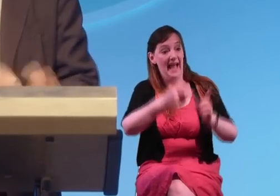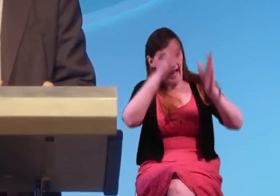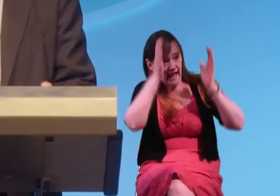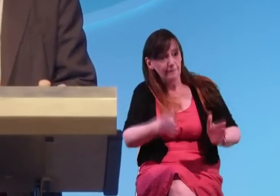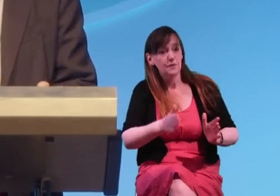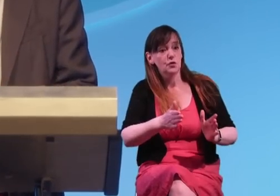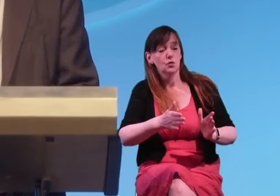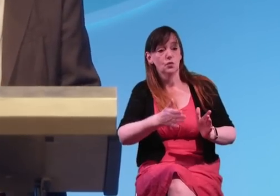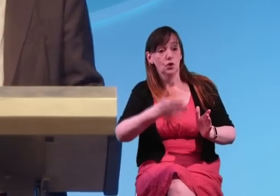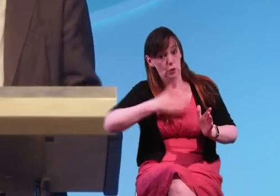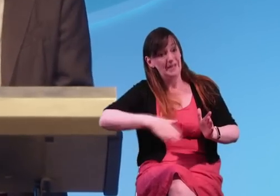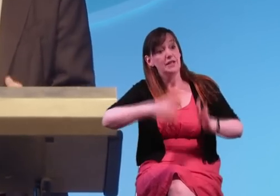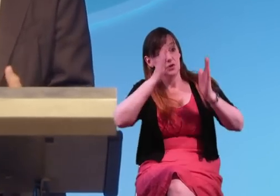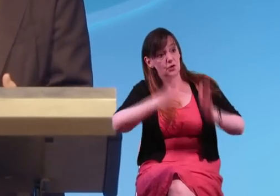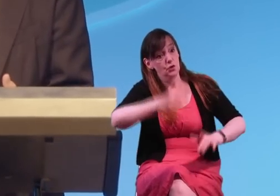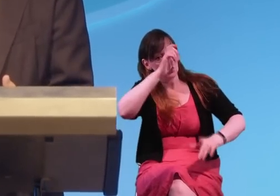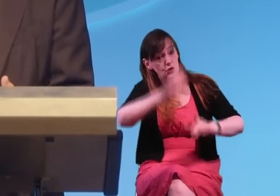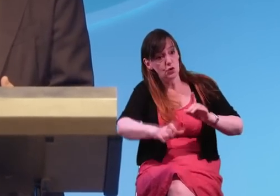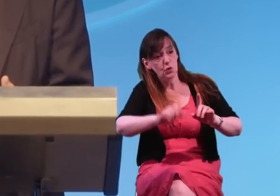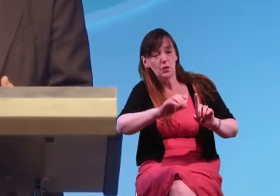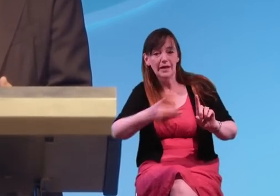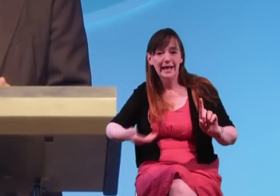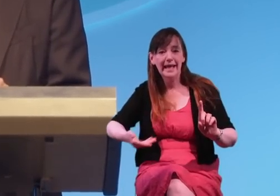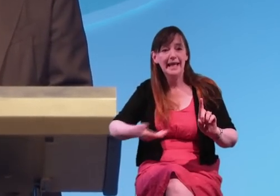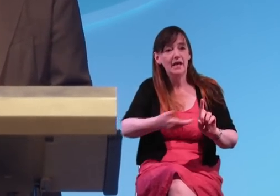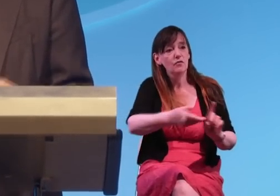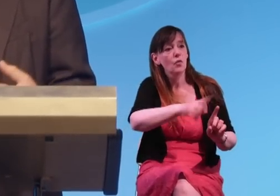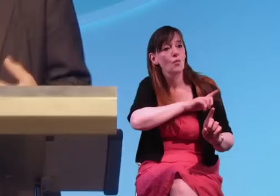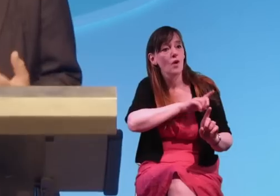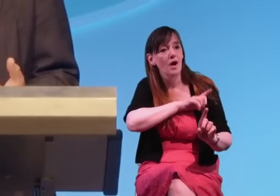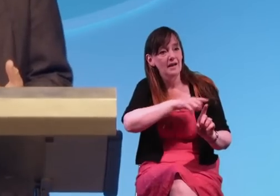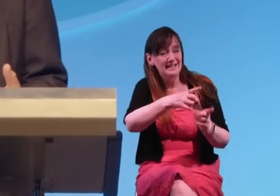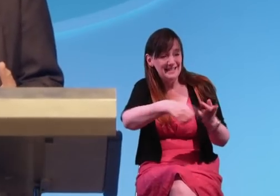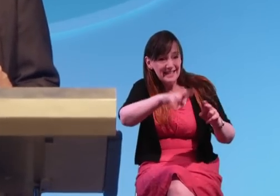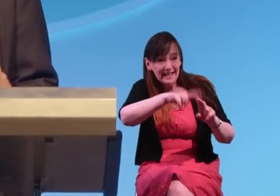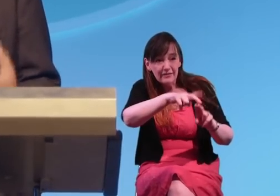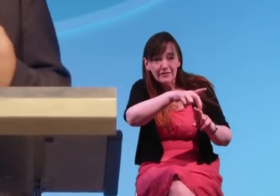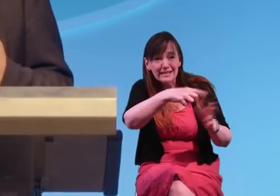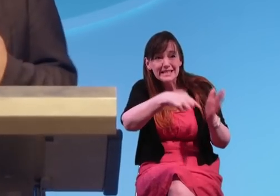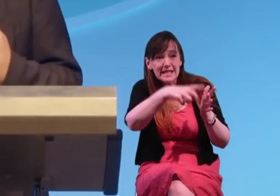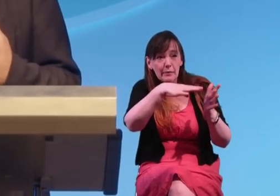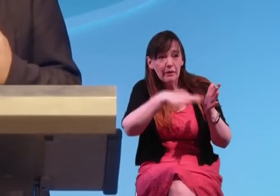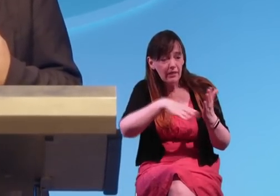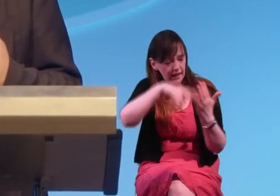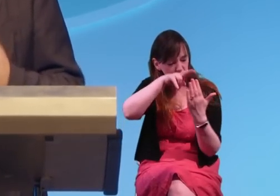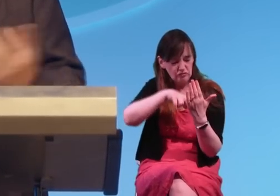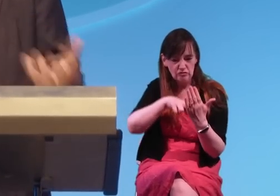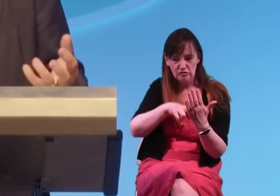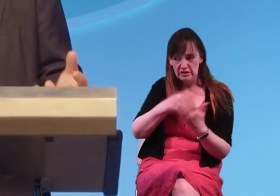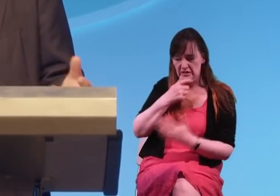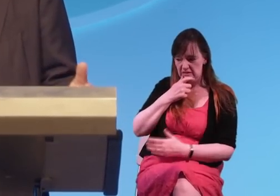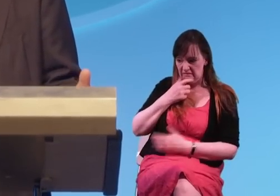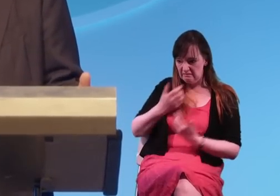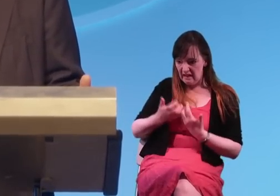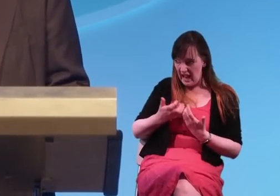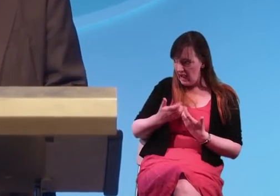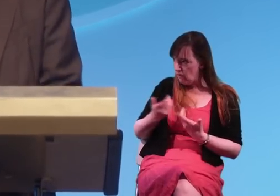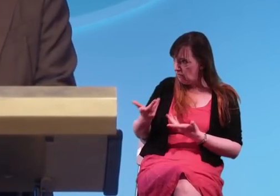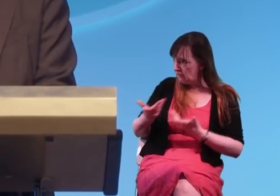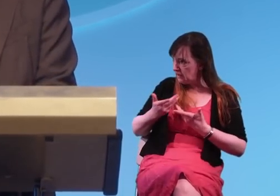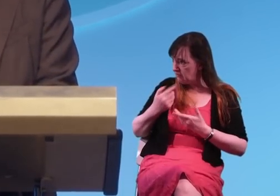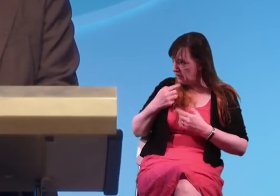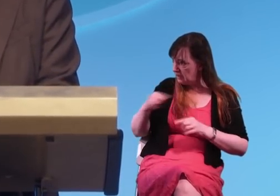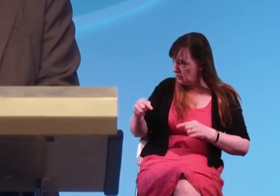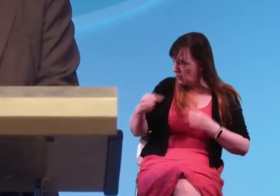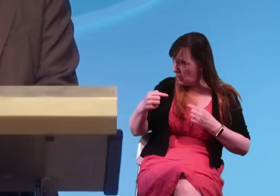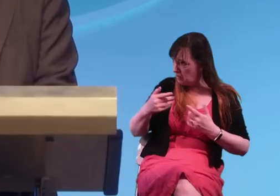you to do this, he underpins it with the indicative. So that if Timothy's reading this and he's saying under his breath, how am I supposed to do that?